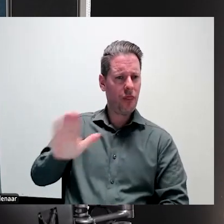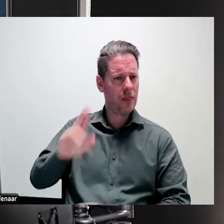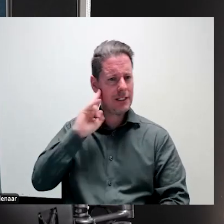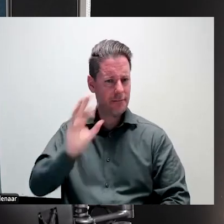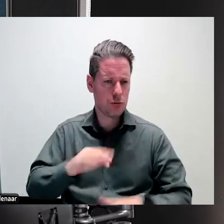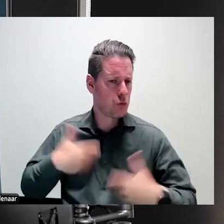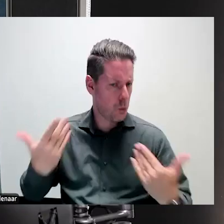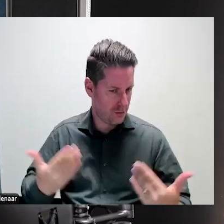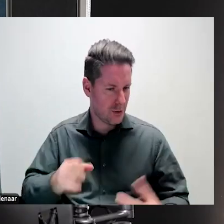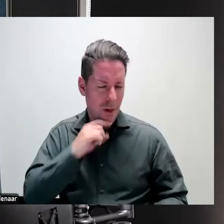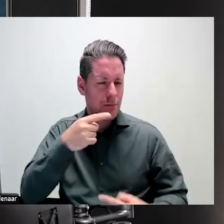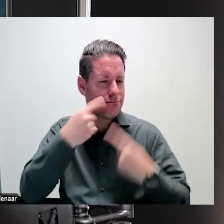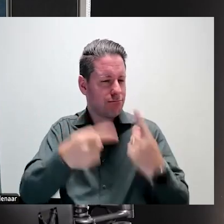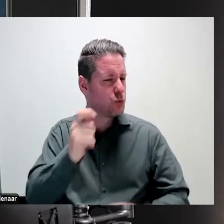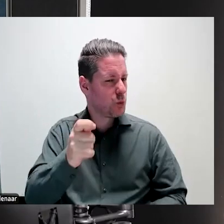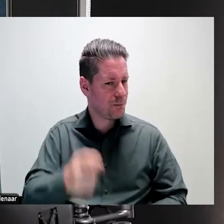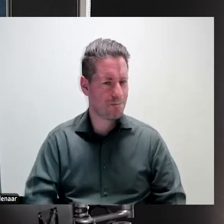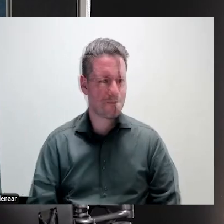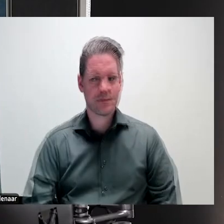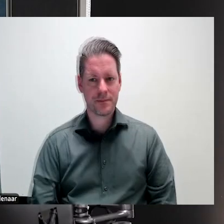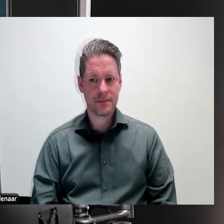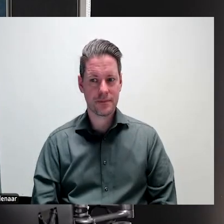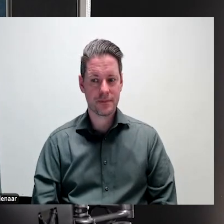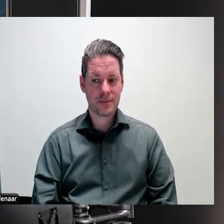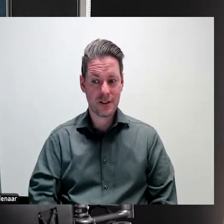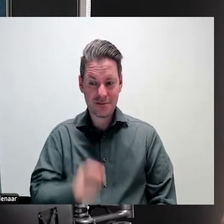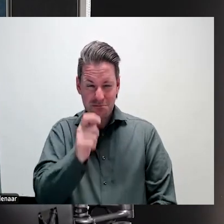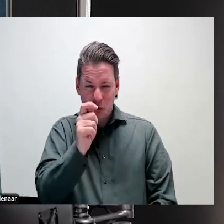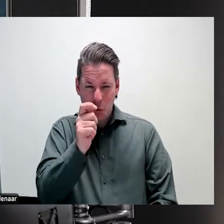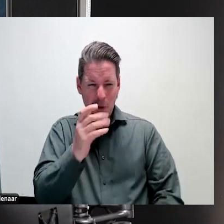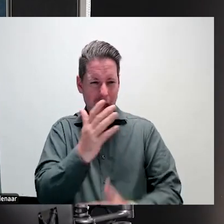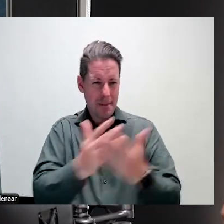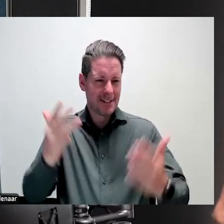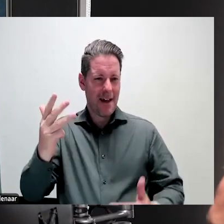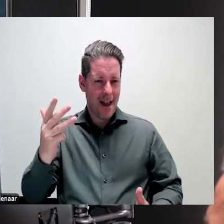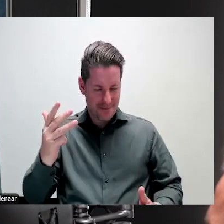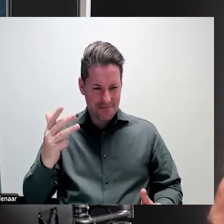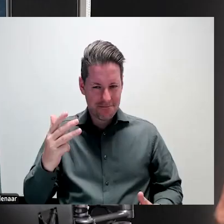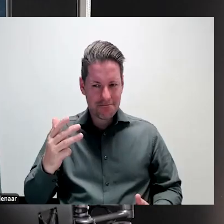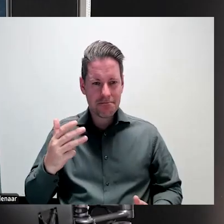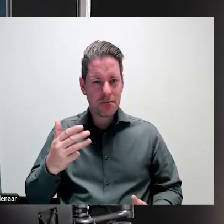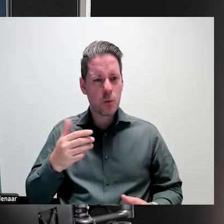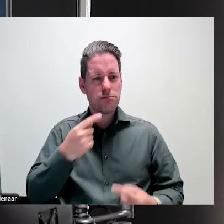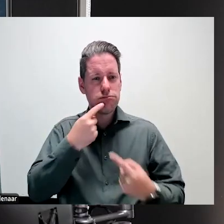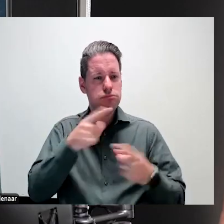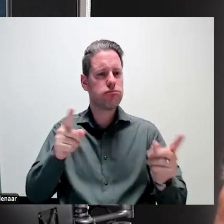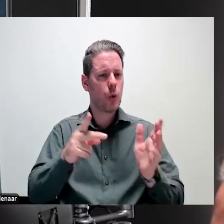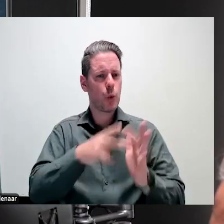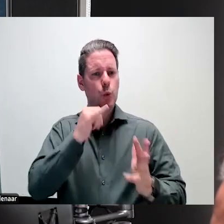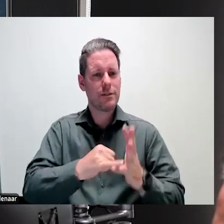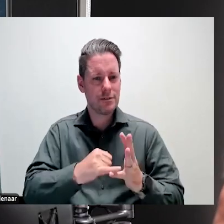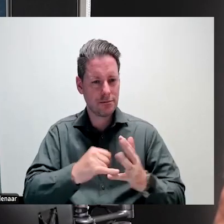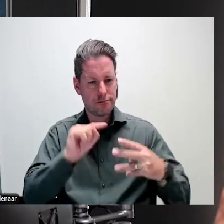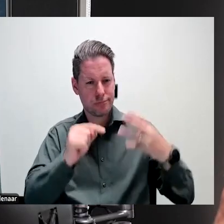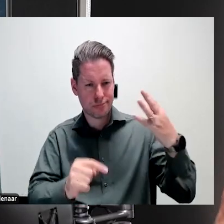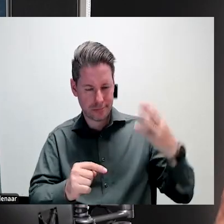on ABC Radio Queensland. New from ABC. It is coming up to 9:30. Time to find out what's making news headlines. Phil